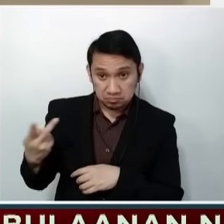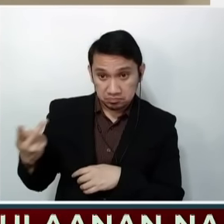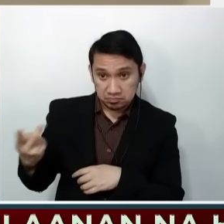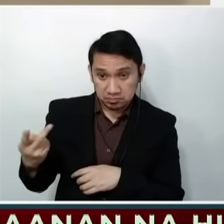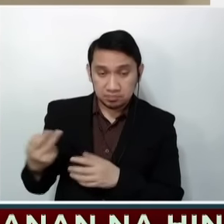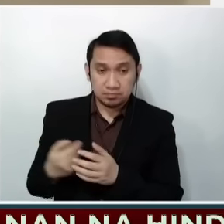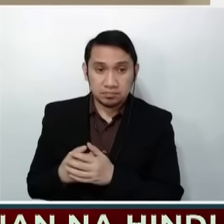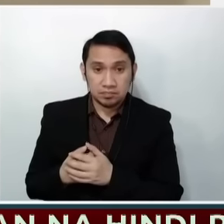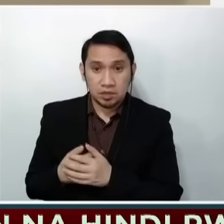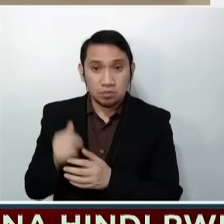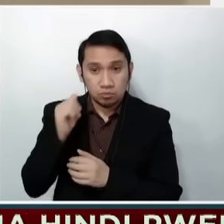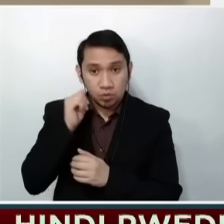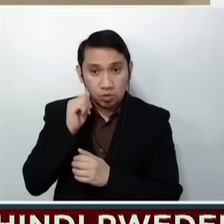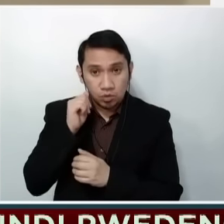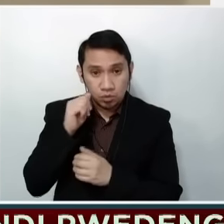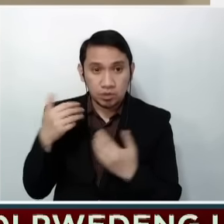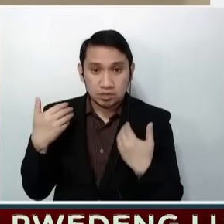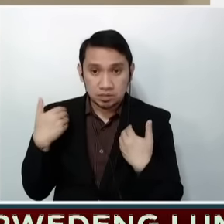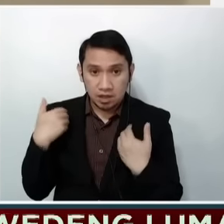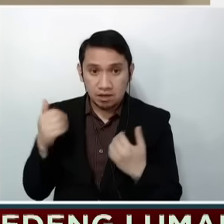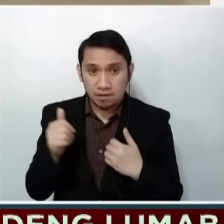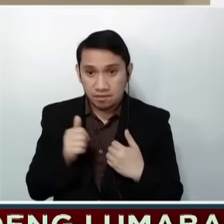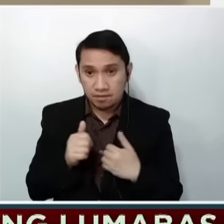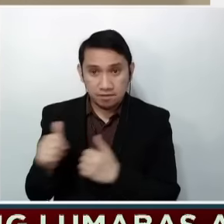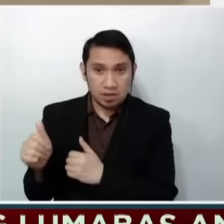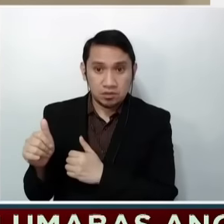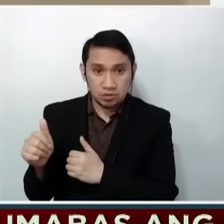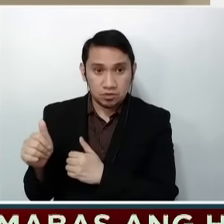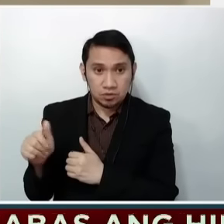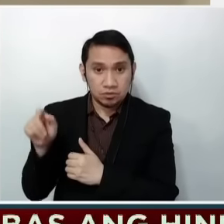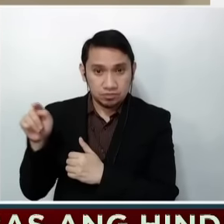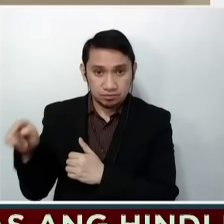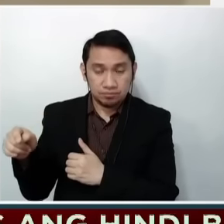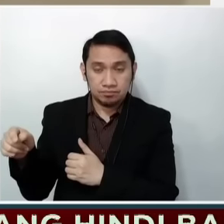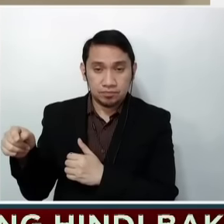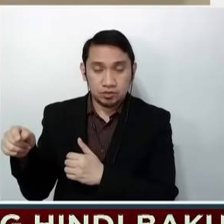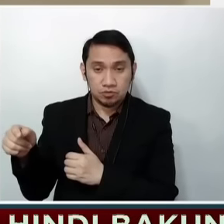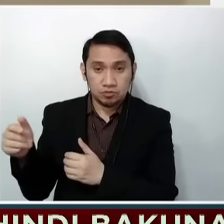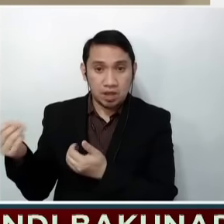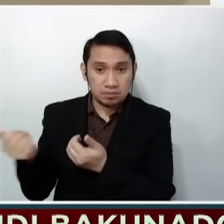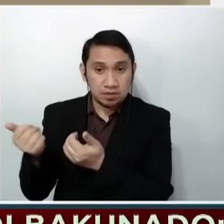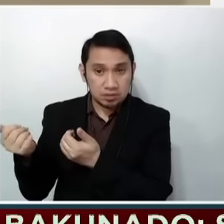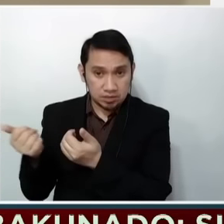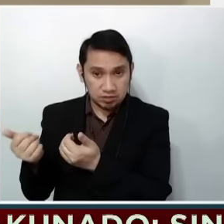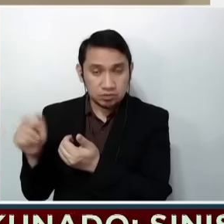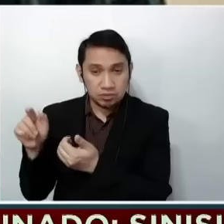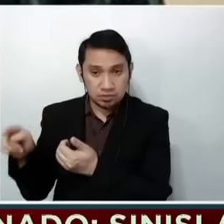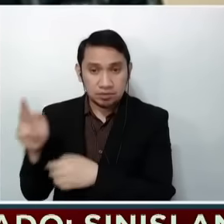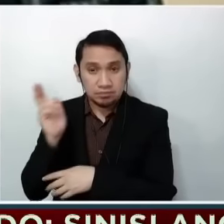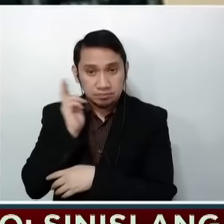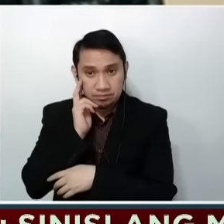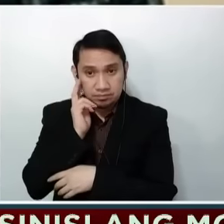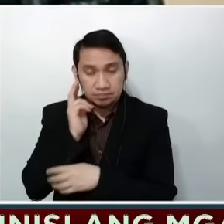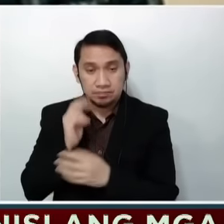that we usually follow the administration line on some pieces of legislation doesn't mean na kami